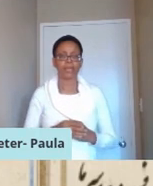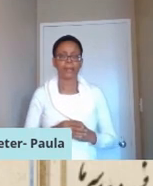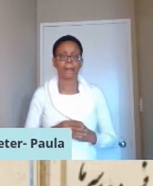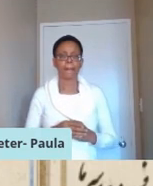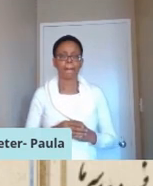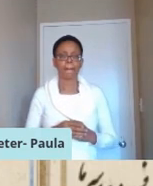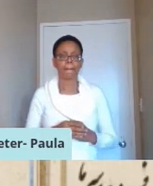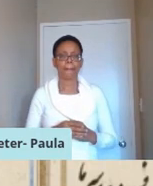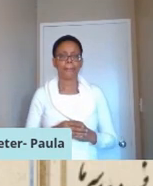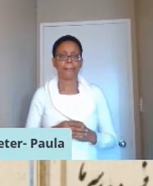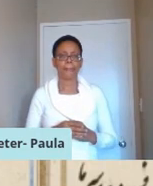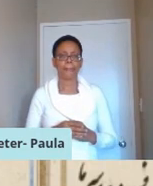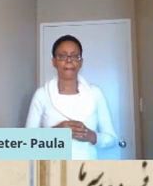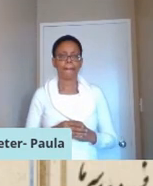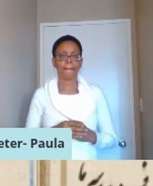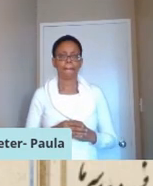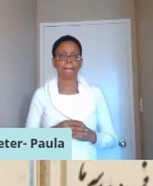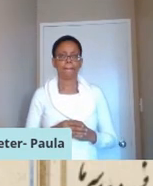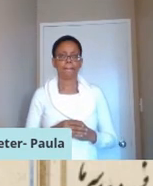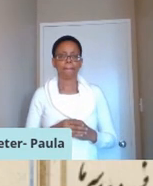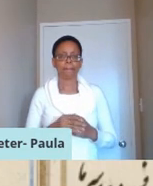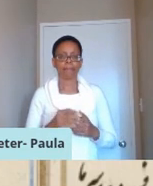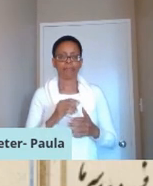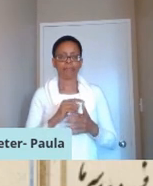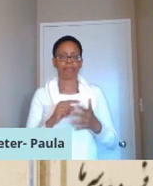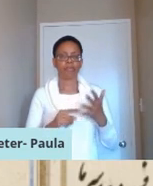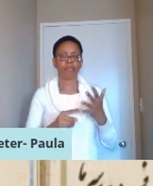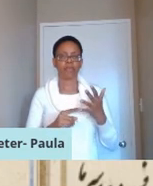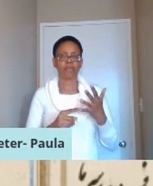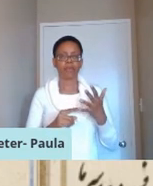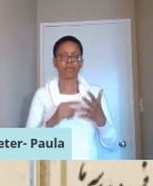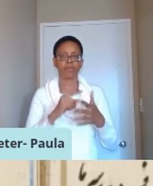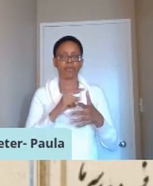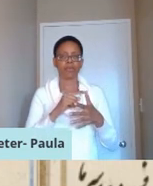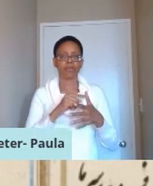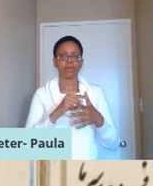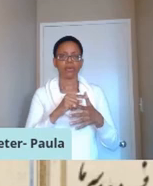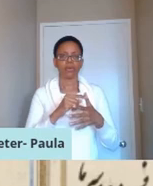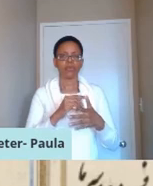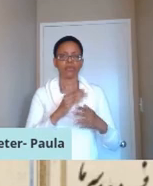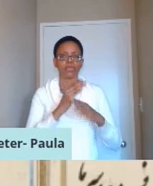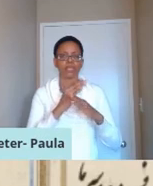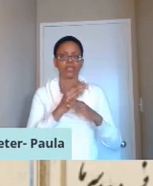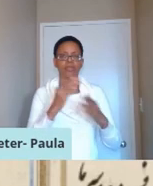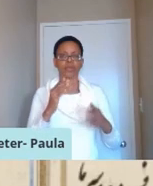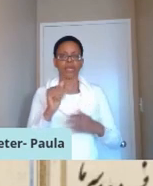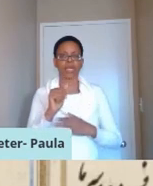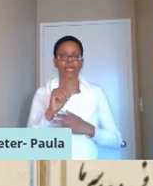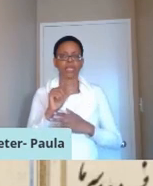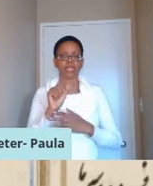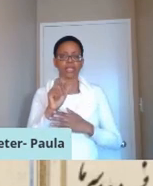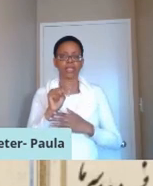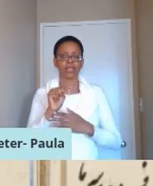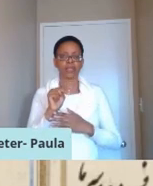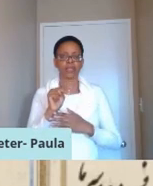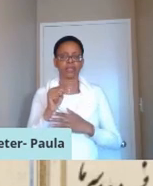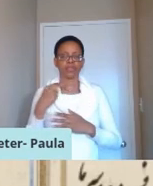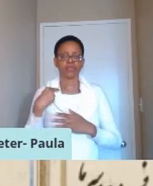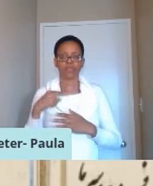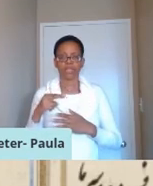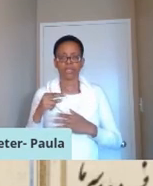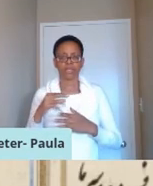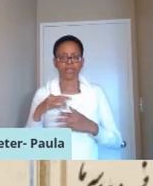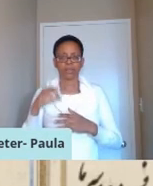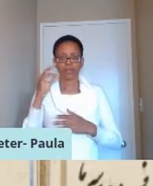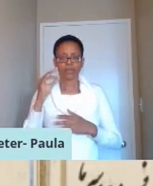goal, and these are five. The first one is the protection of a deen, the religion or spirituality,